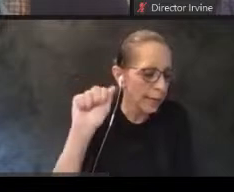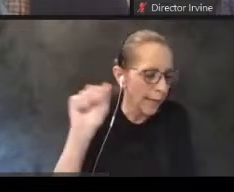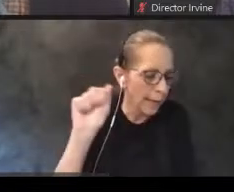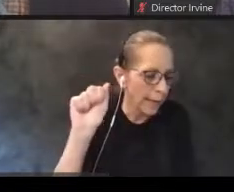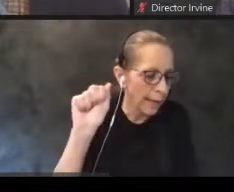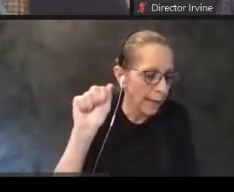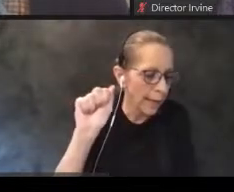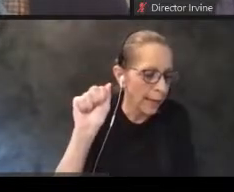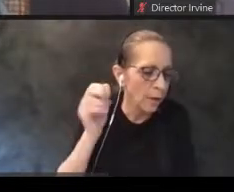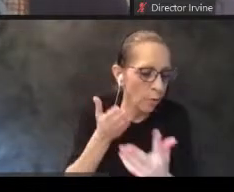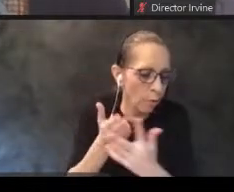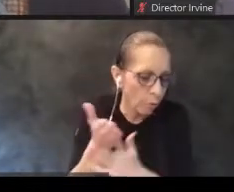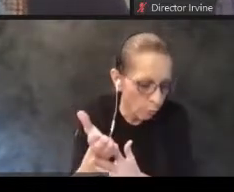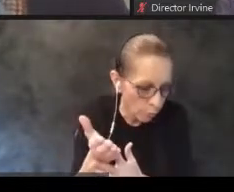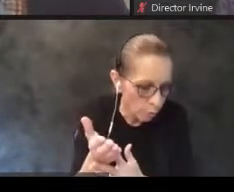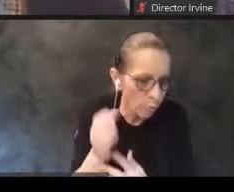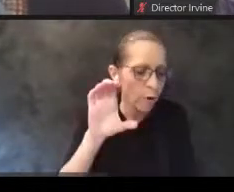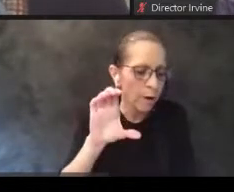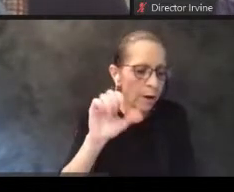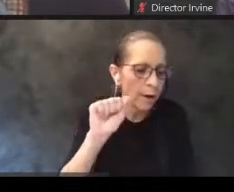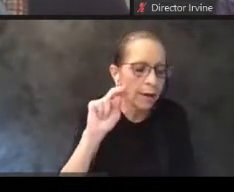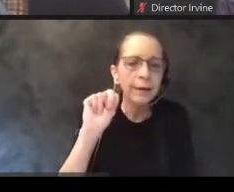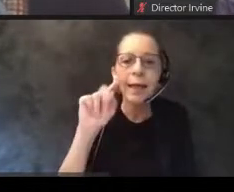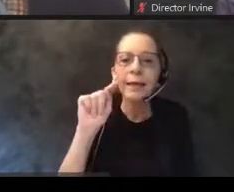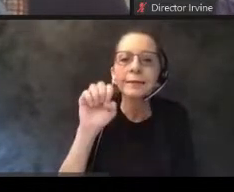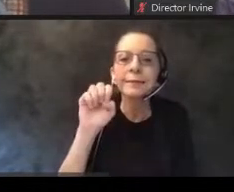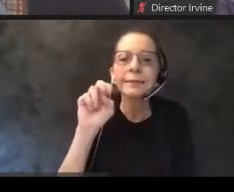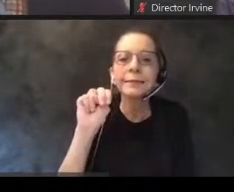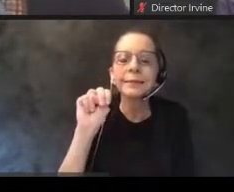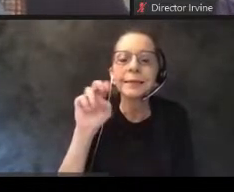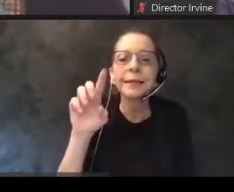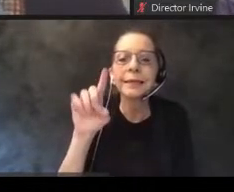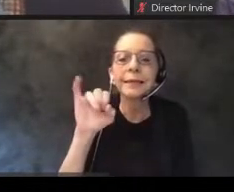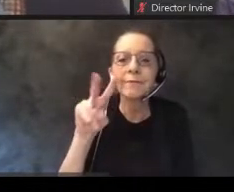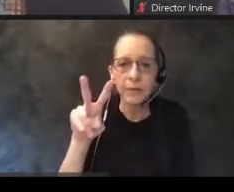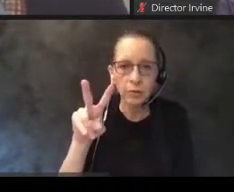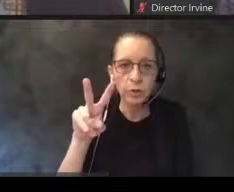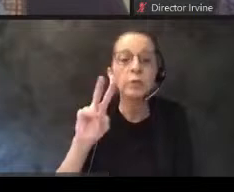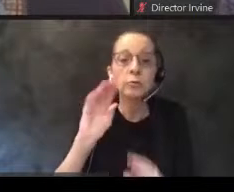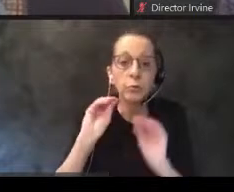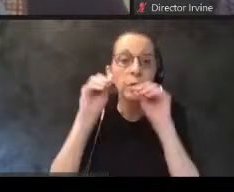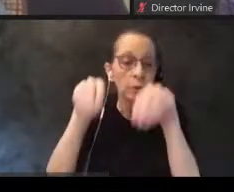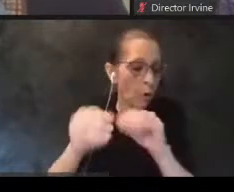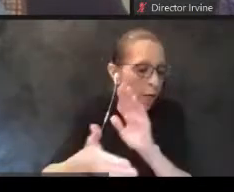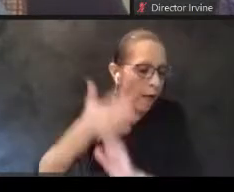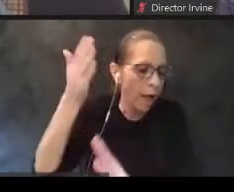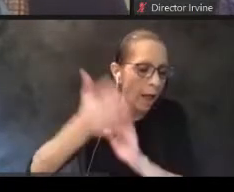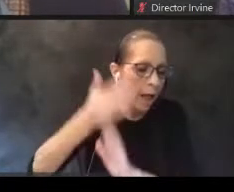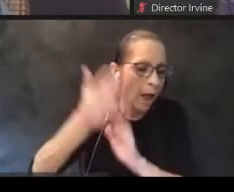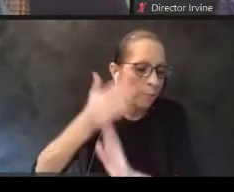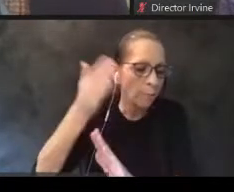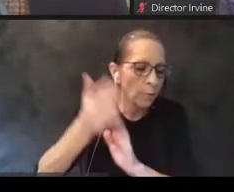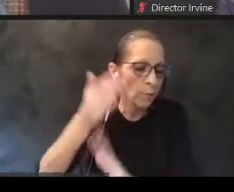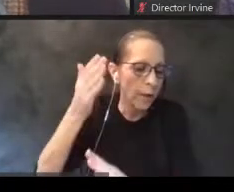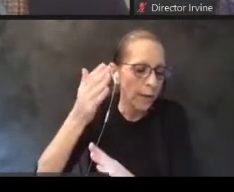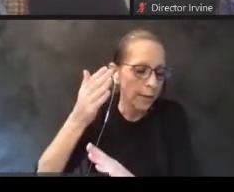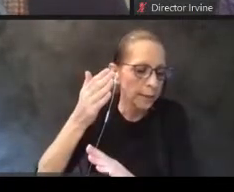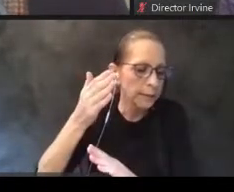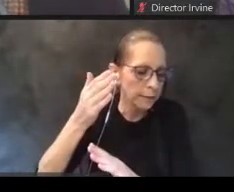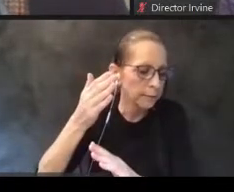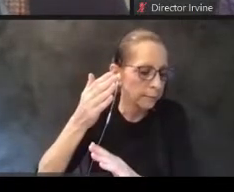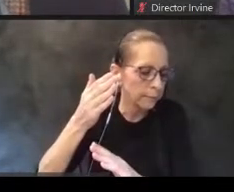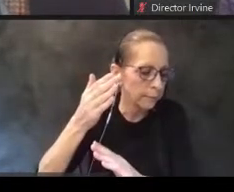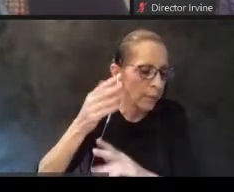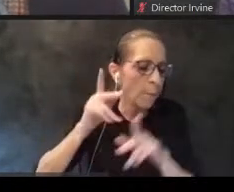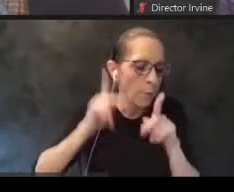its canteen division to install, operate, and maintain personal protective equipment, vending